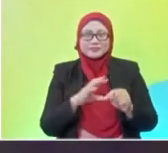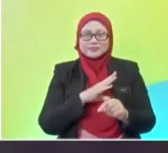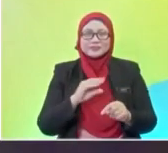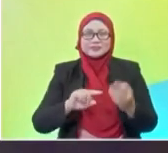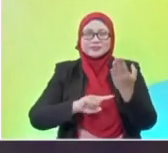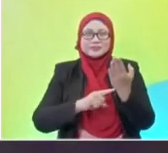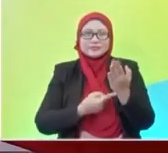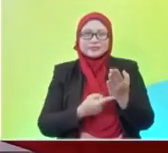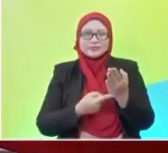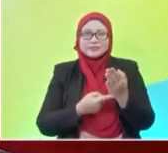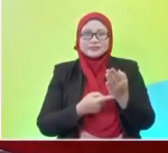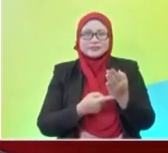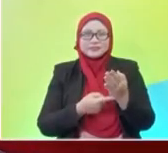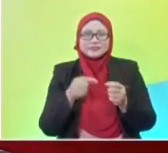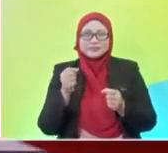rain fell on,